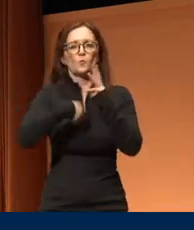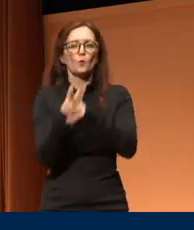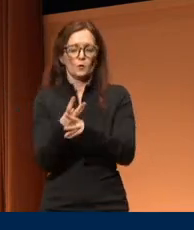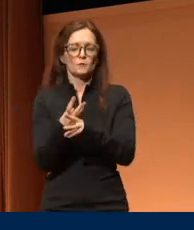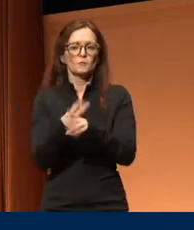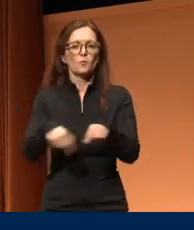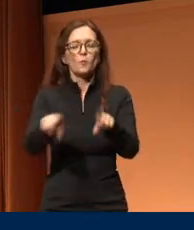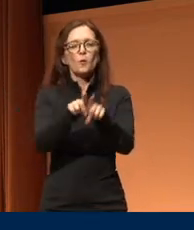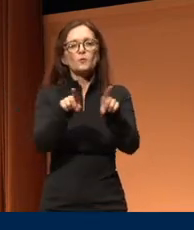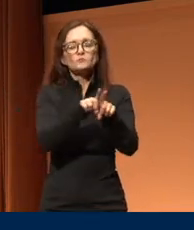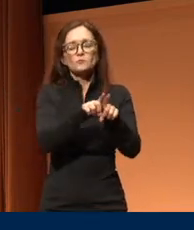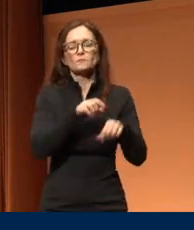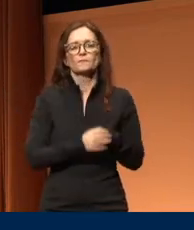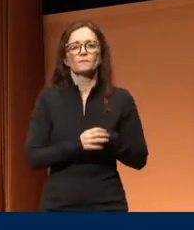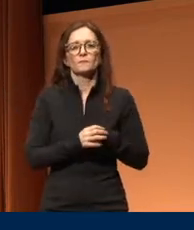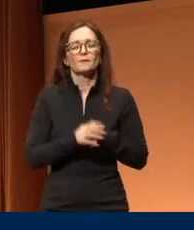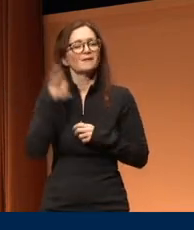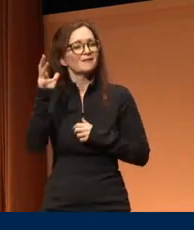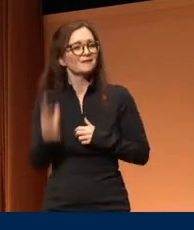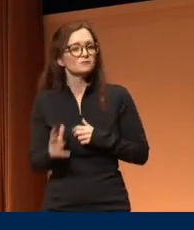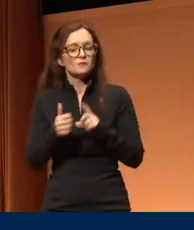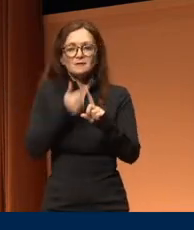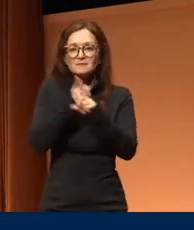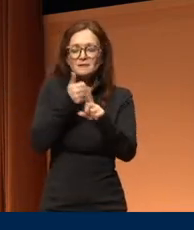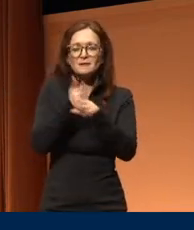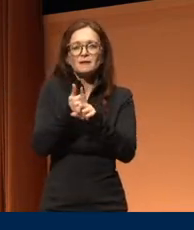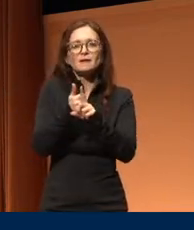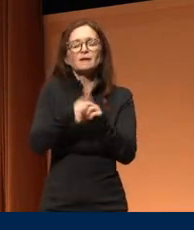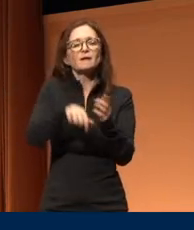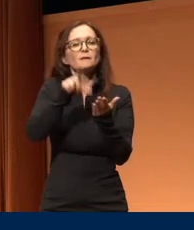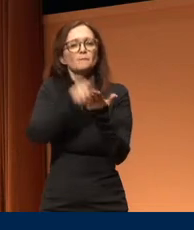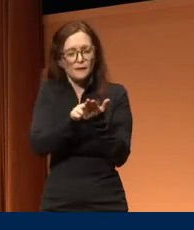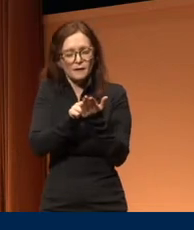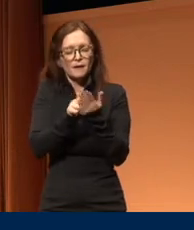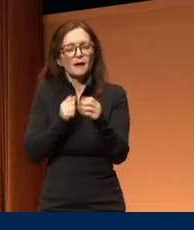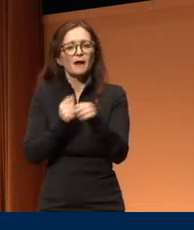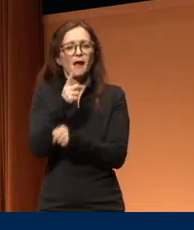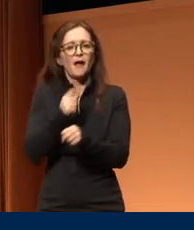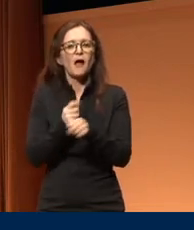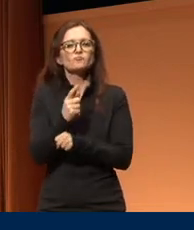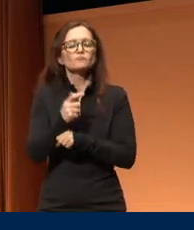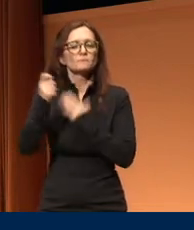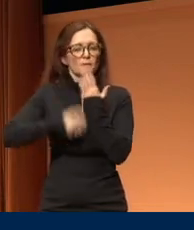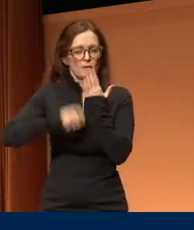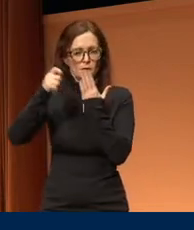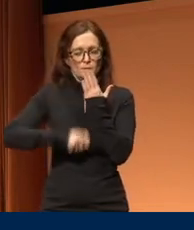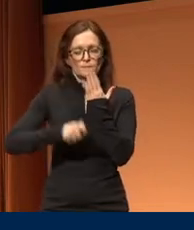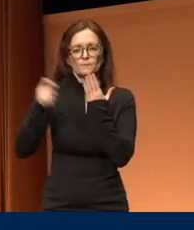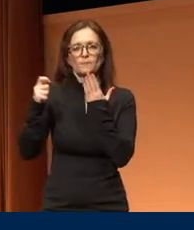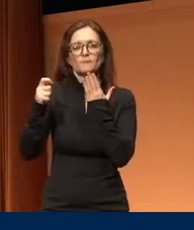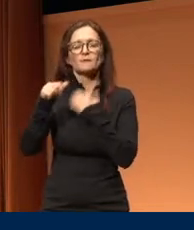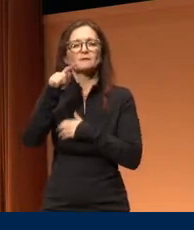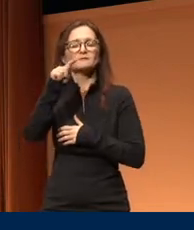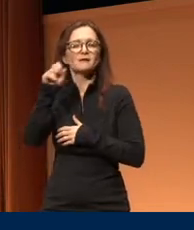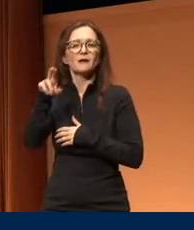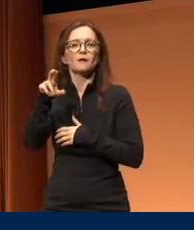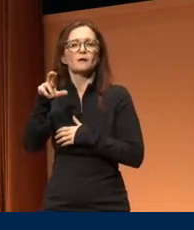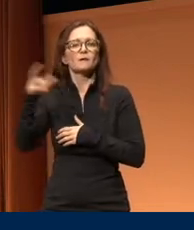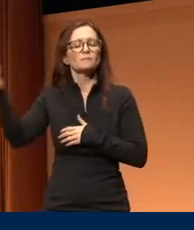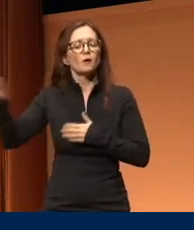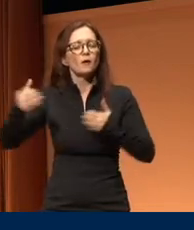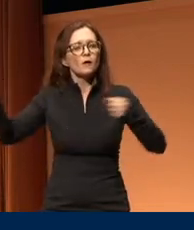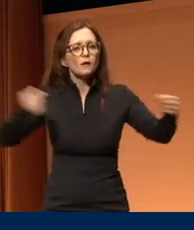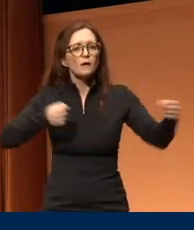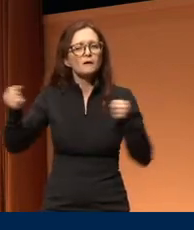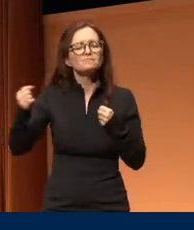well. The lectures themselves are published in an annual volume. The Tanners had broad